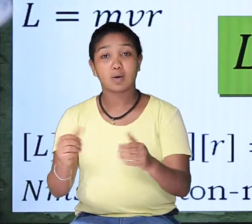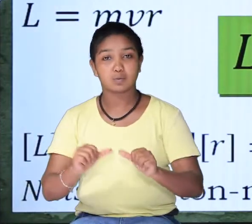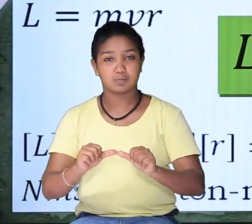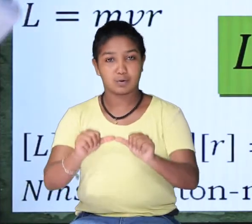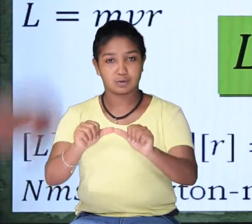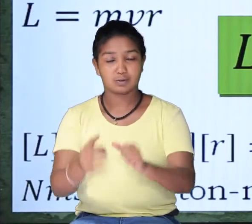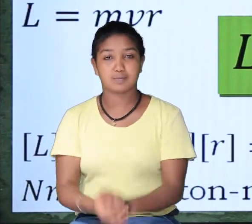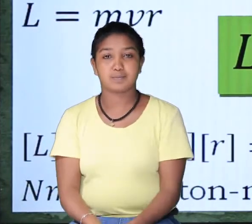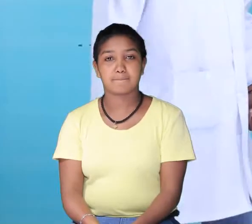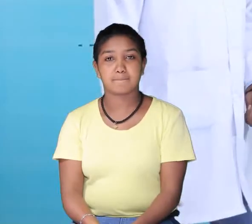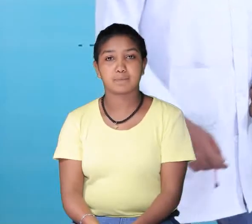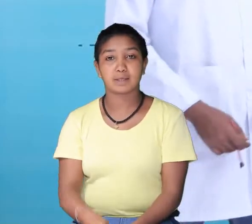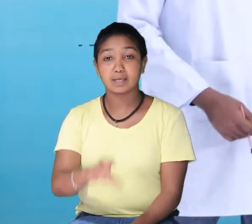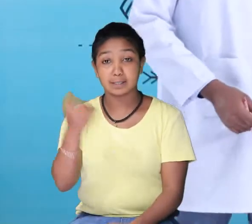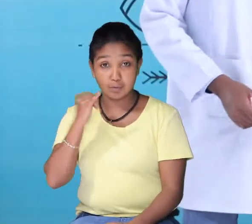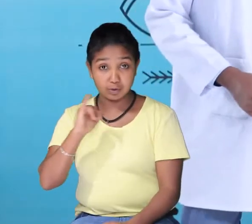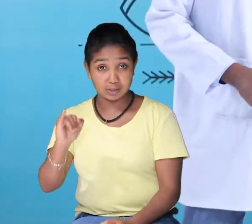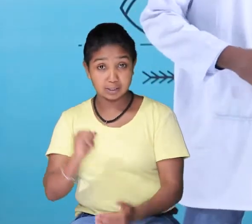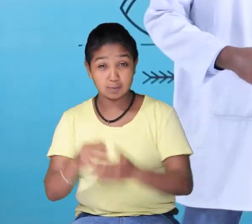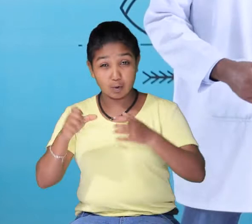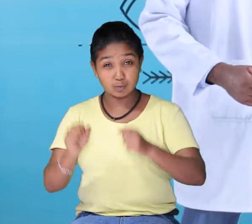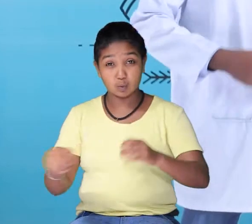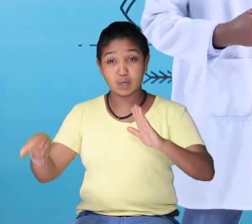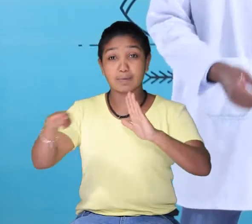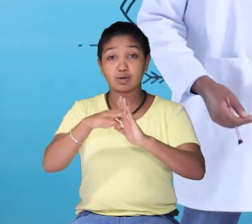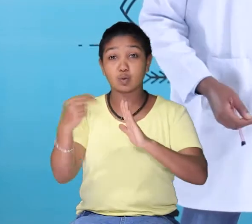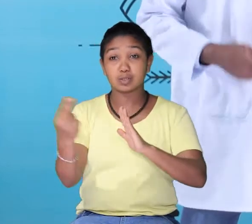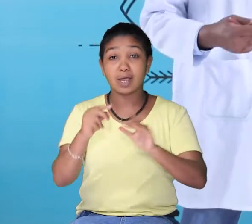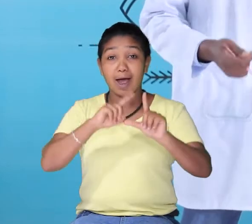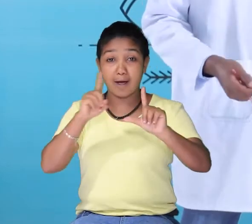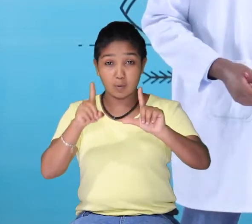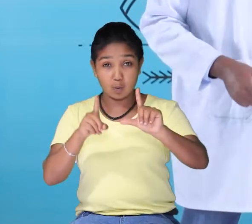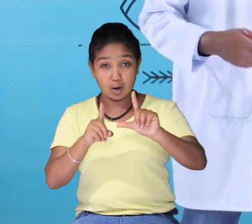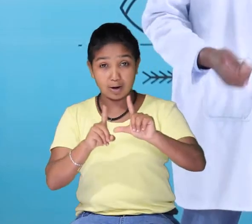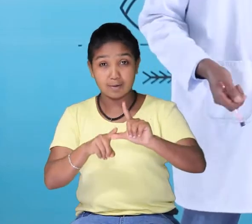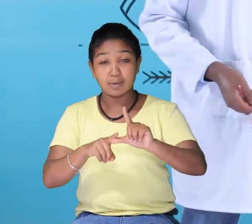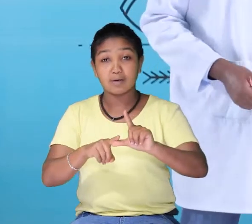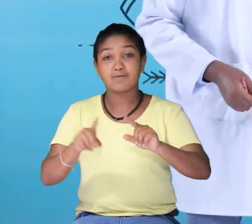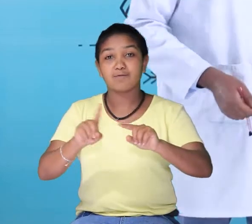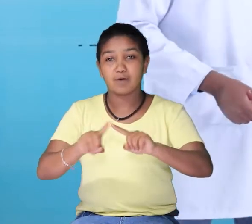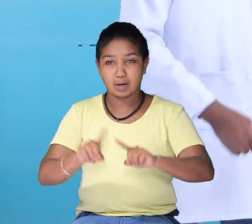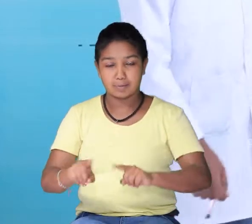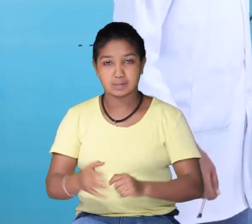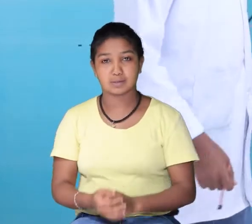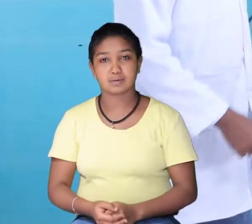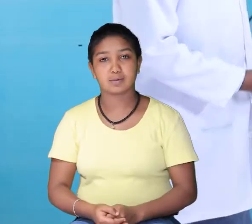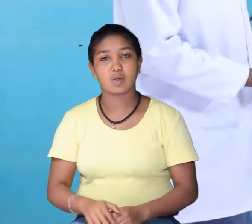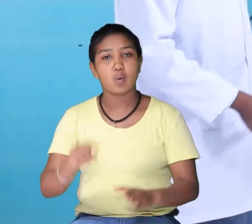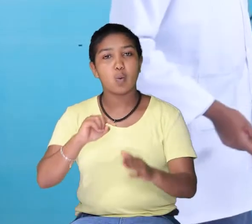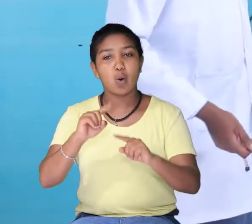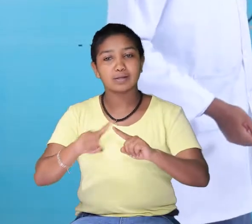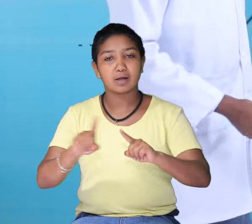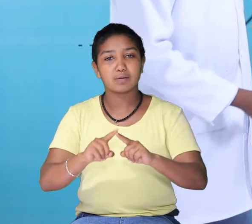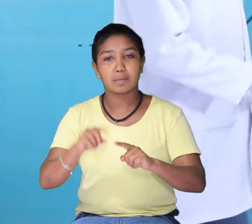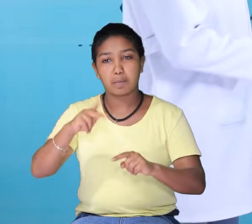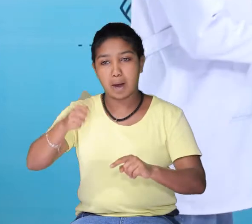proceed. The other point is it's possible to represent using angular variables or angular parameters. What are those